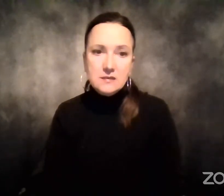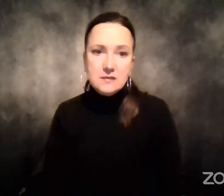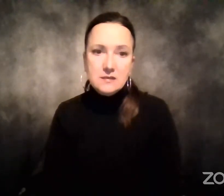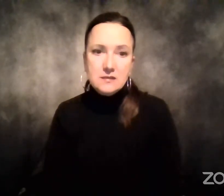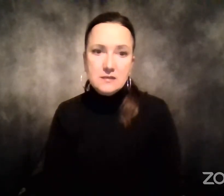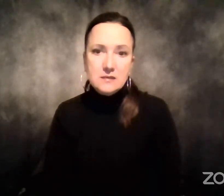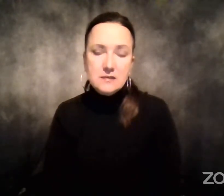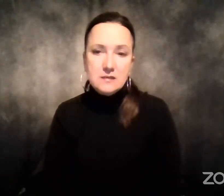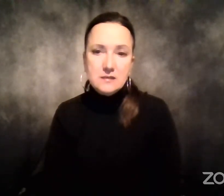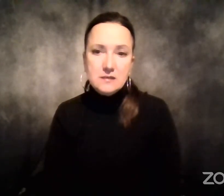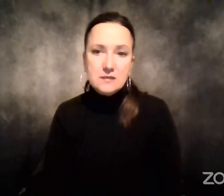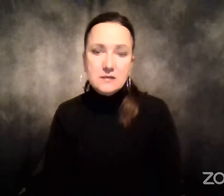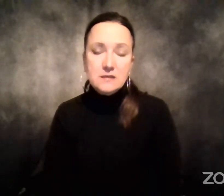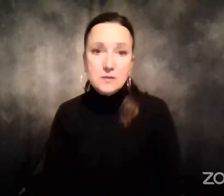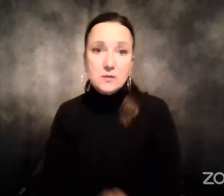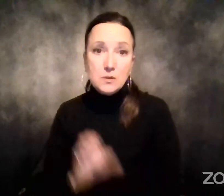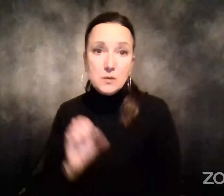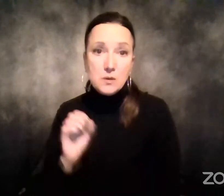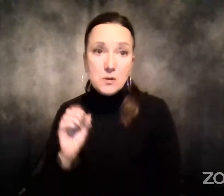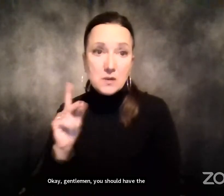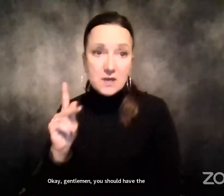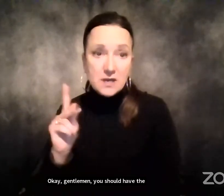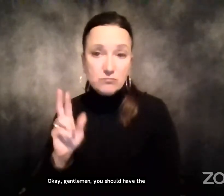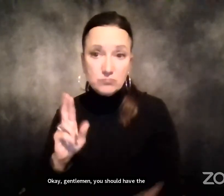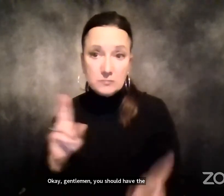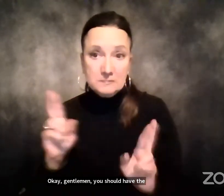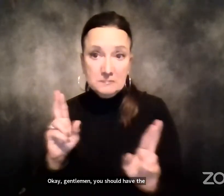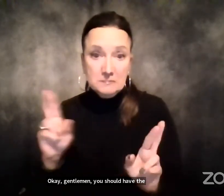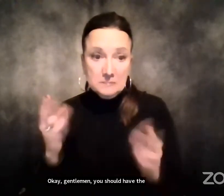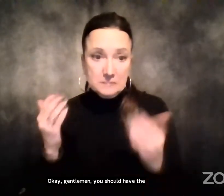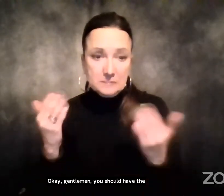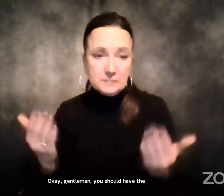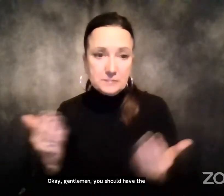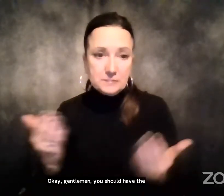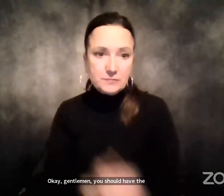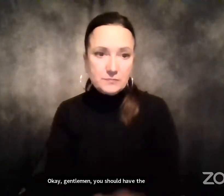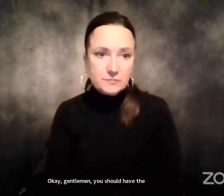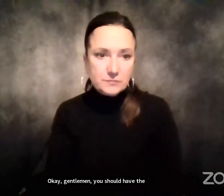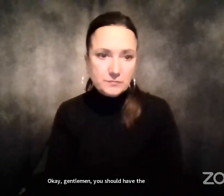Okay, gentlemen, you should have the floor whenever you're ready.